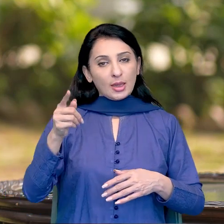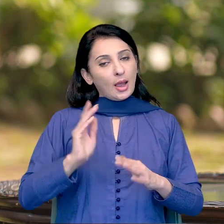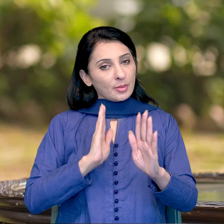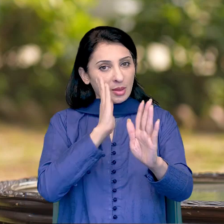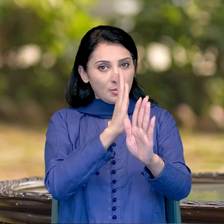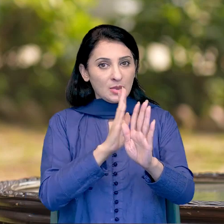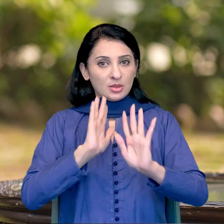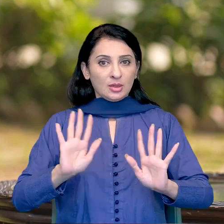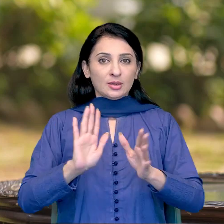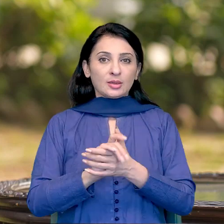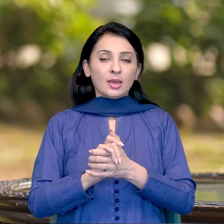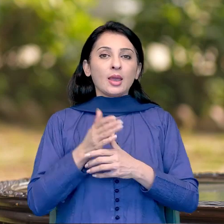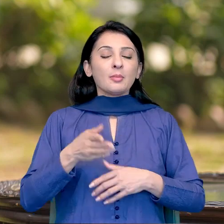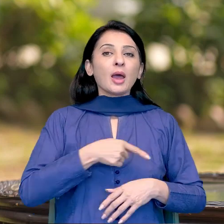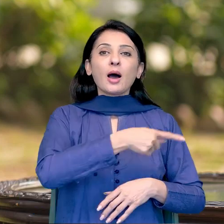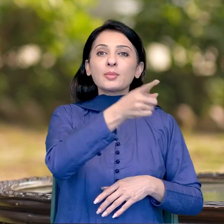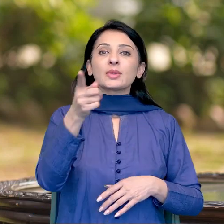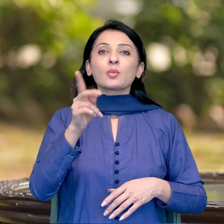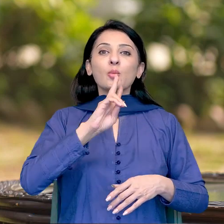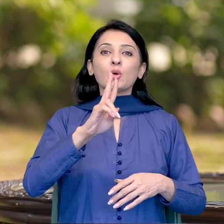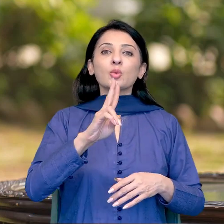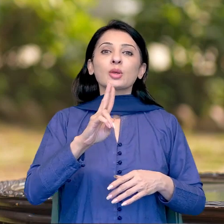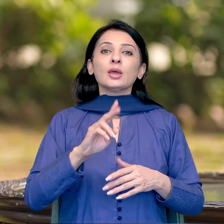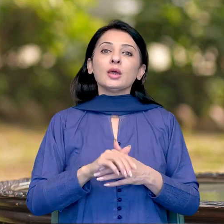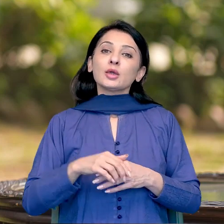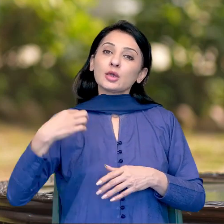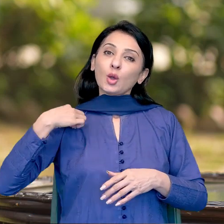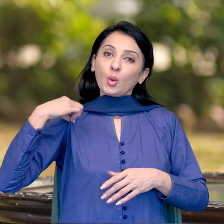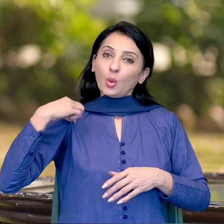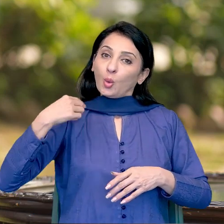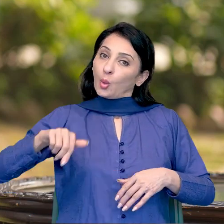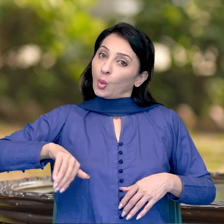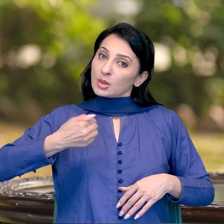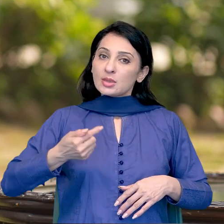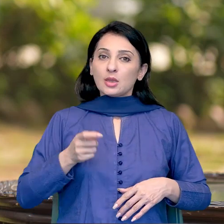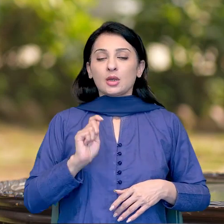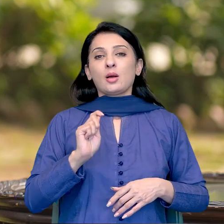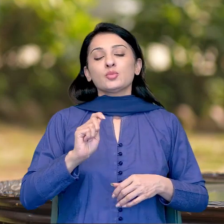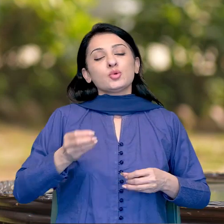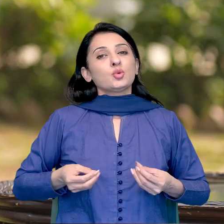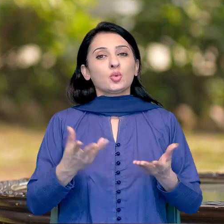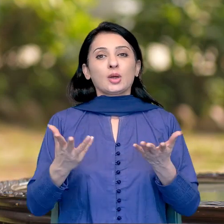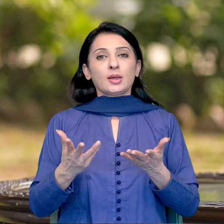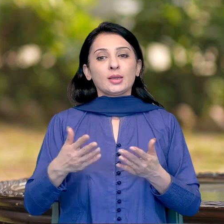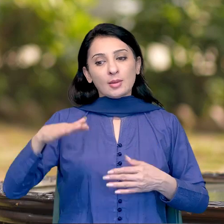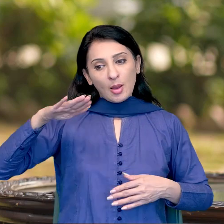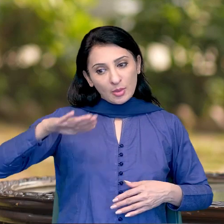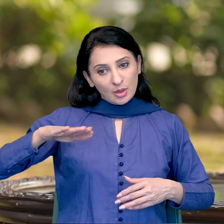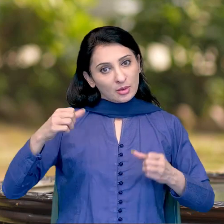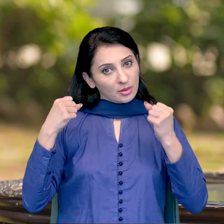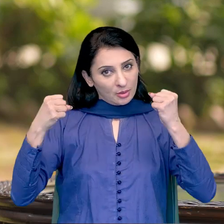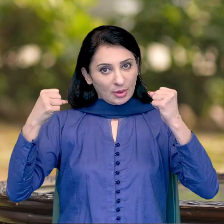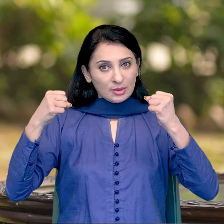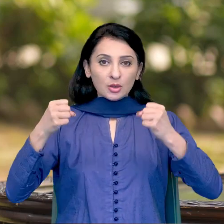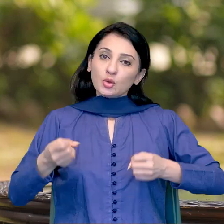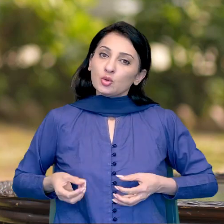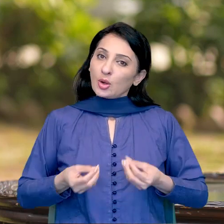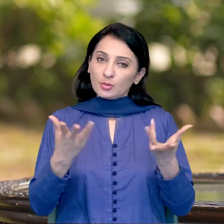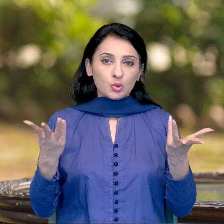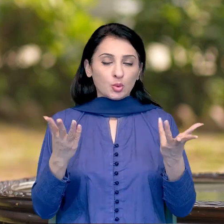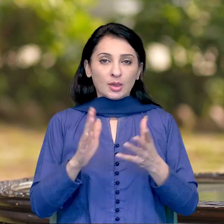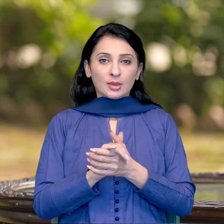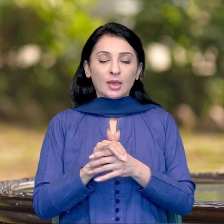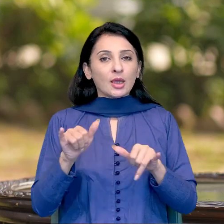follow you eventually. And to be more specific, I'd like to urge you all to start volunteering from a young age. Start volunteering